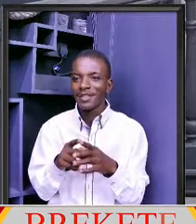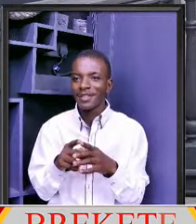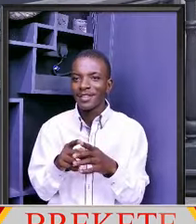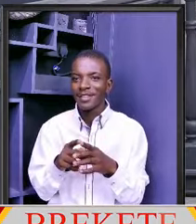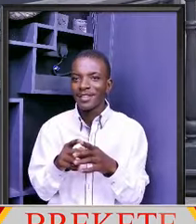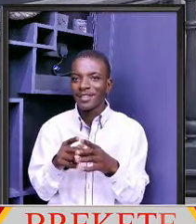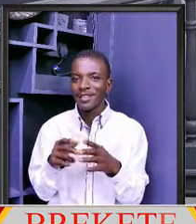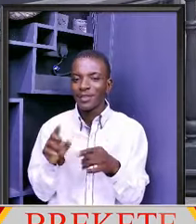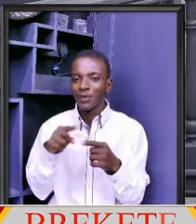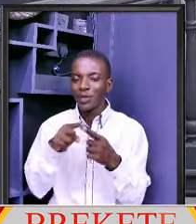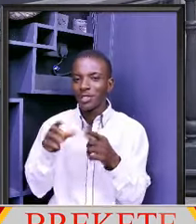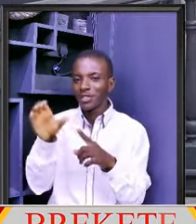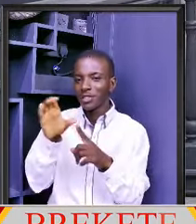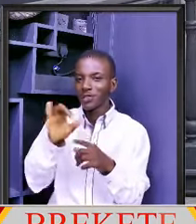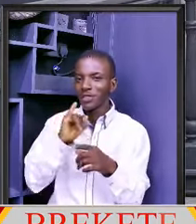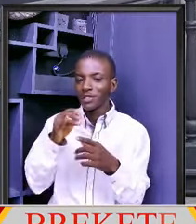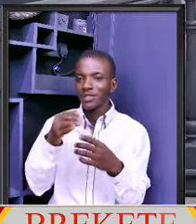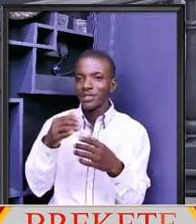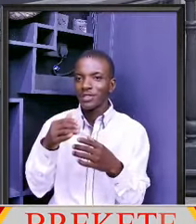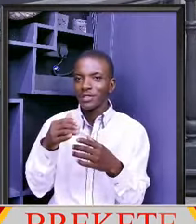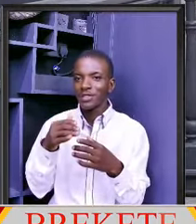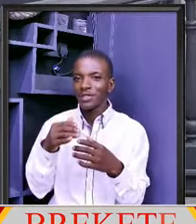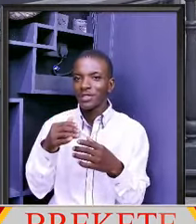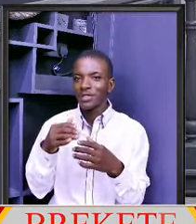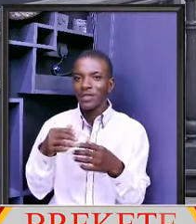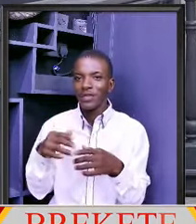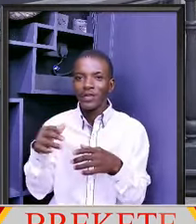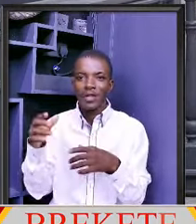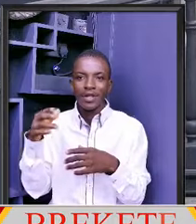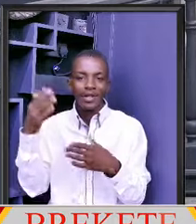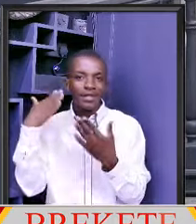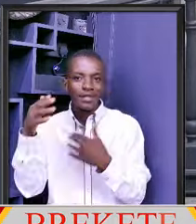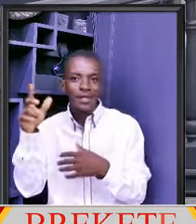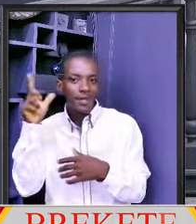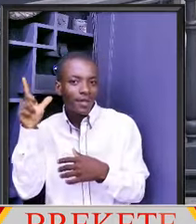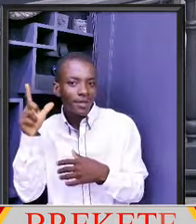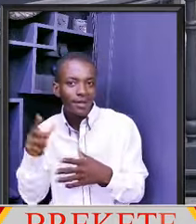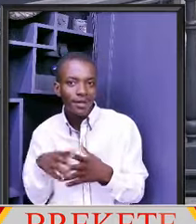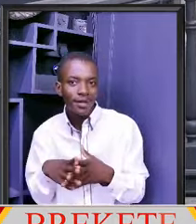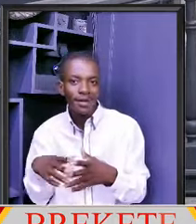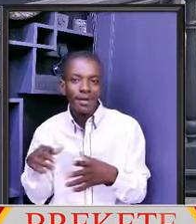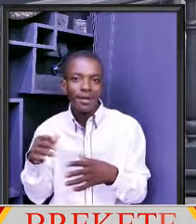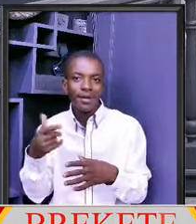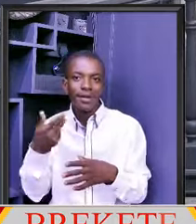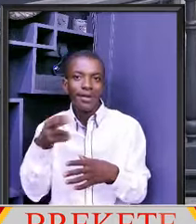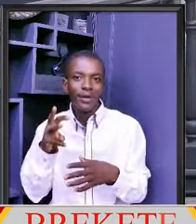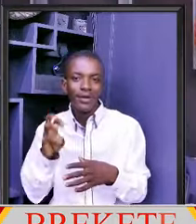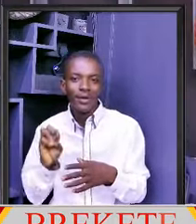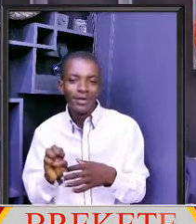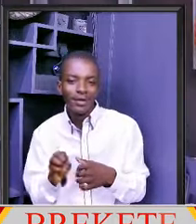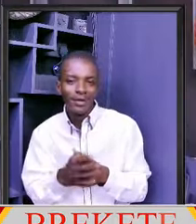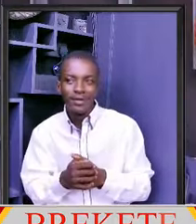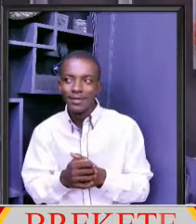you know, when chief is talking, even the ancestors listen. Yes. Continue. Igwe!